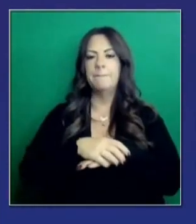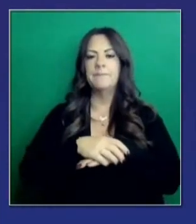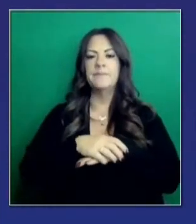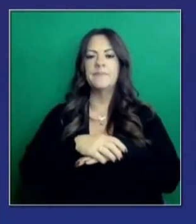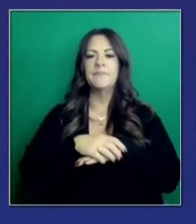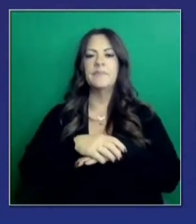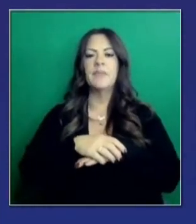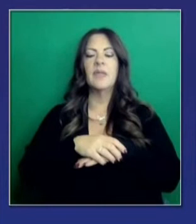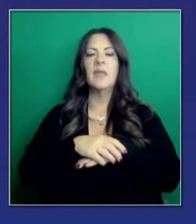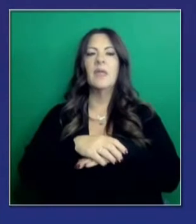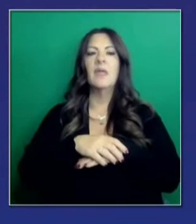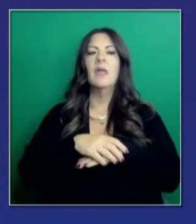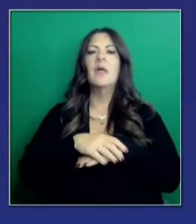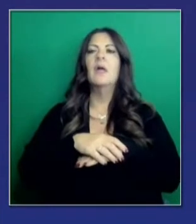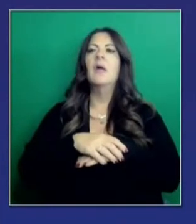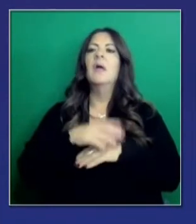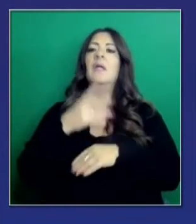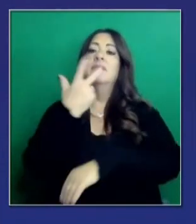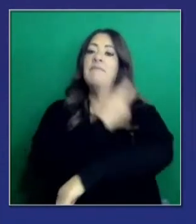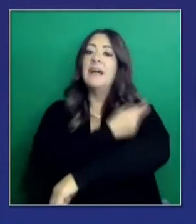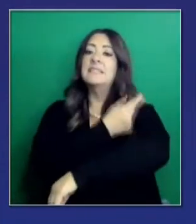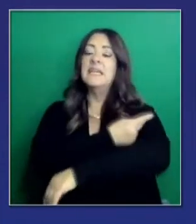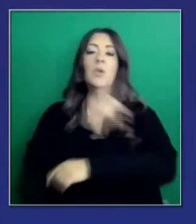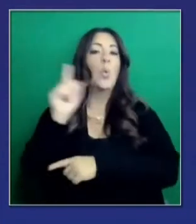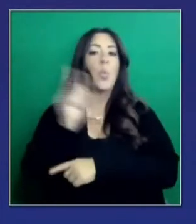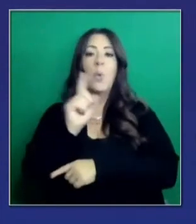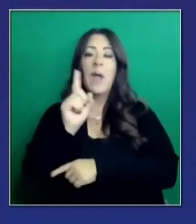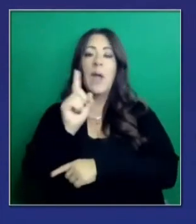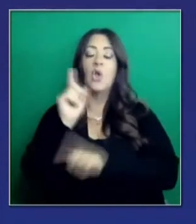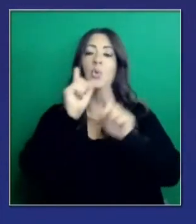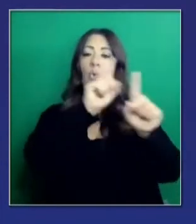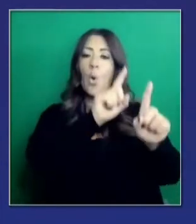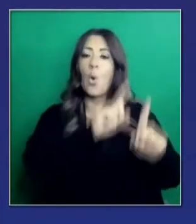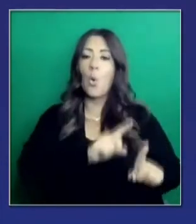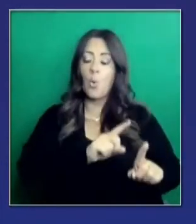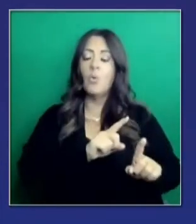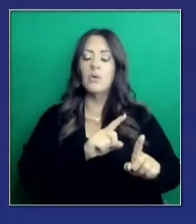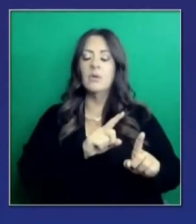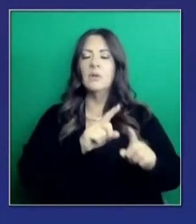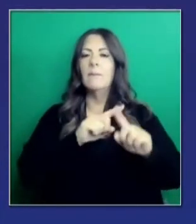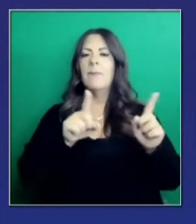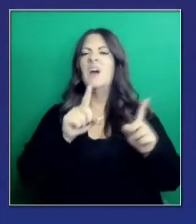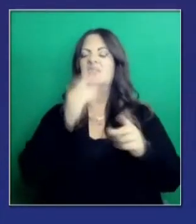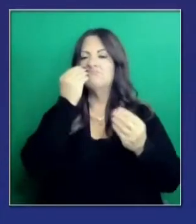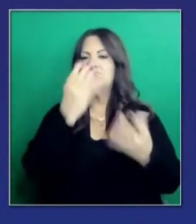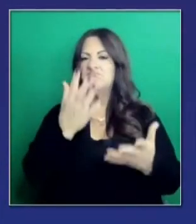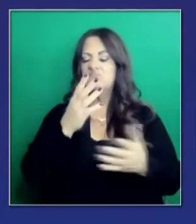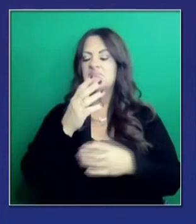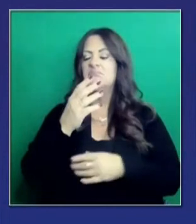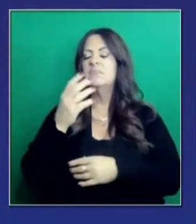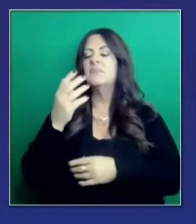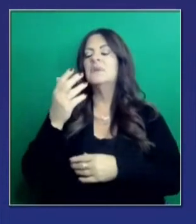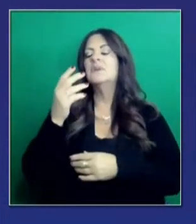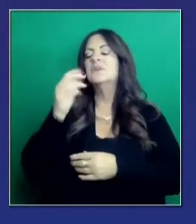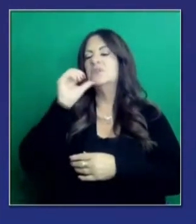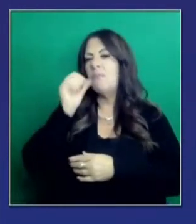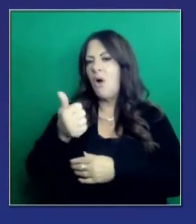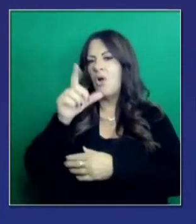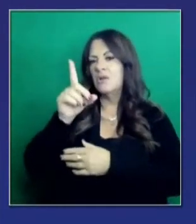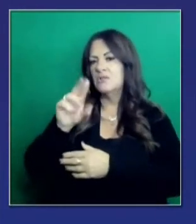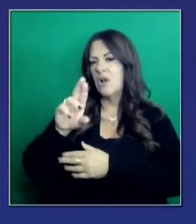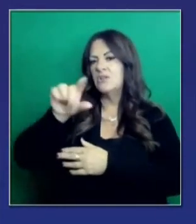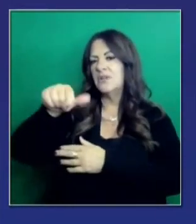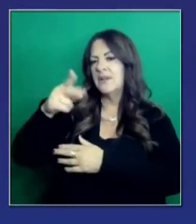as it relates to the vaccines. Tomorrow, as I noted, and Dr. Galley's here today, but tomorrow he will be laying out with